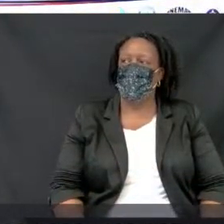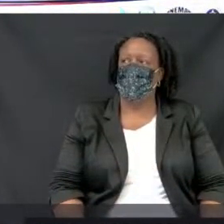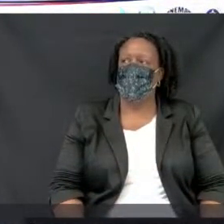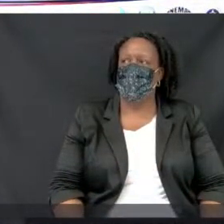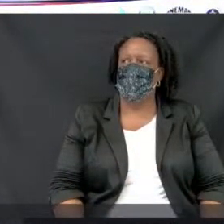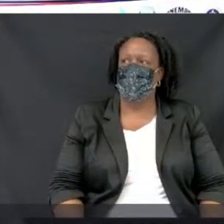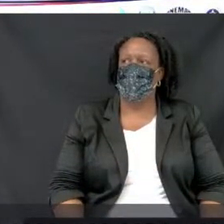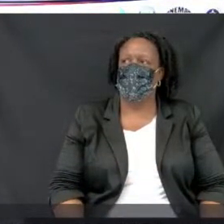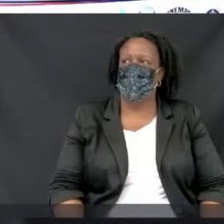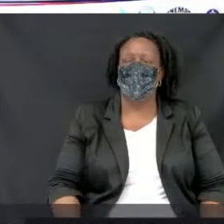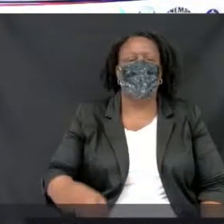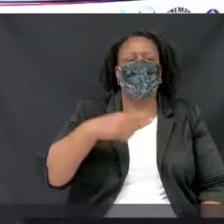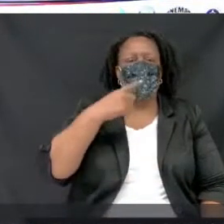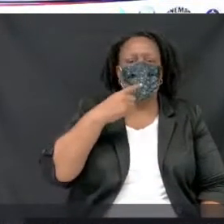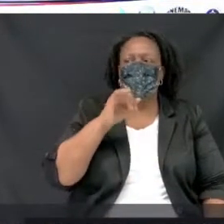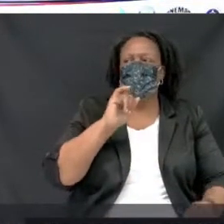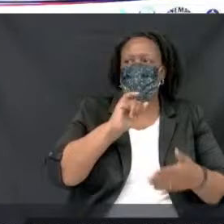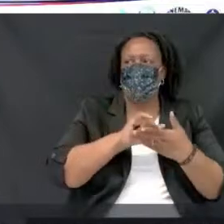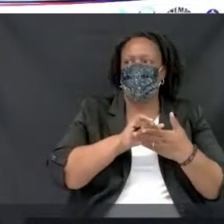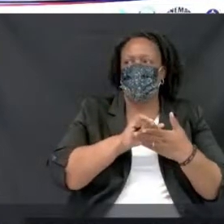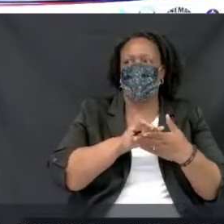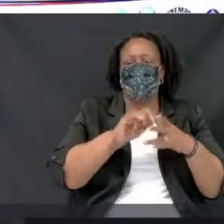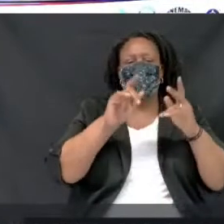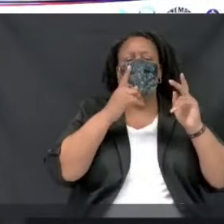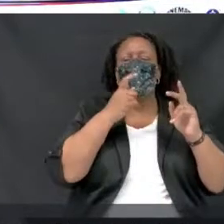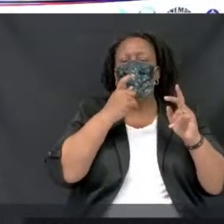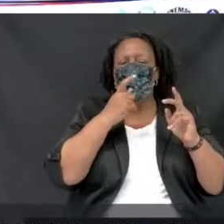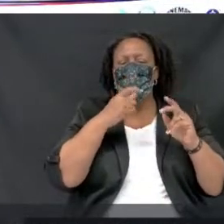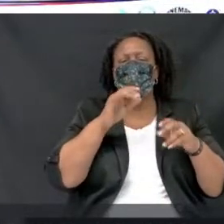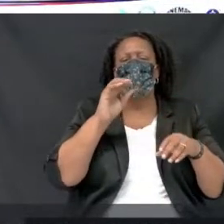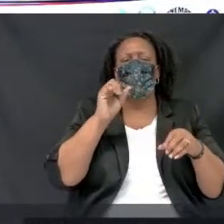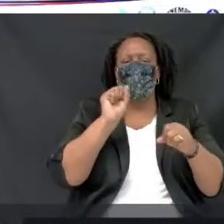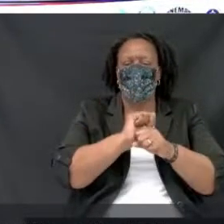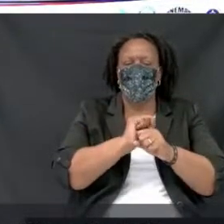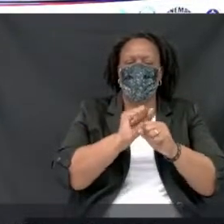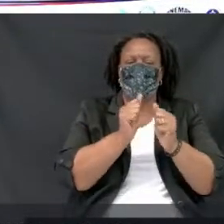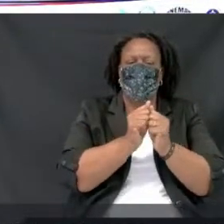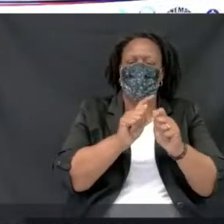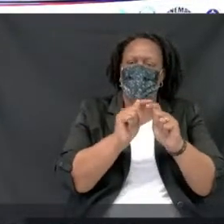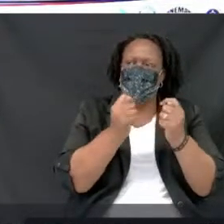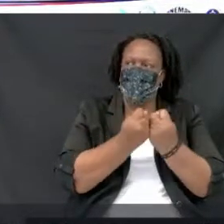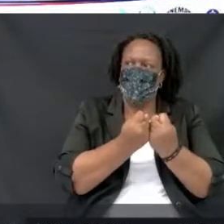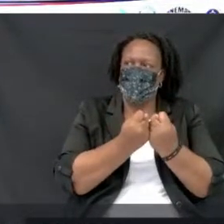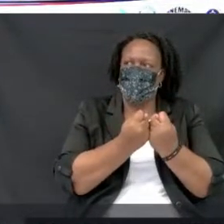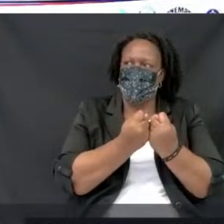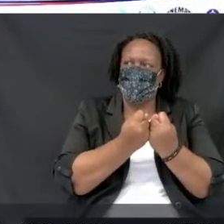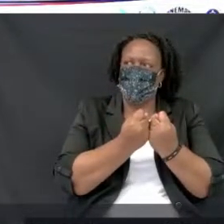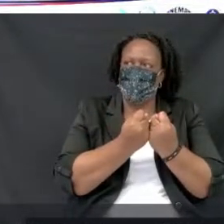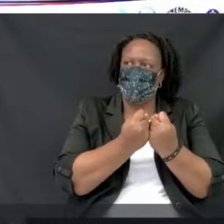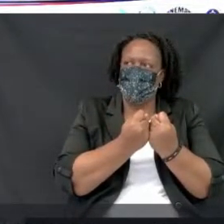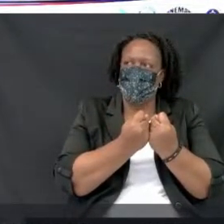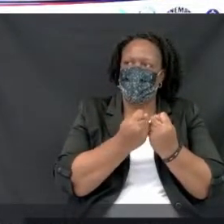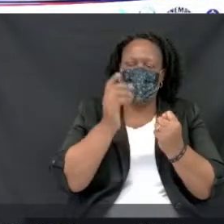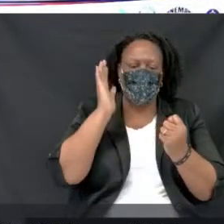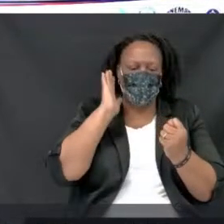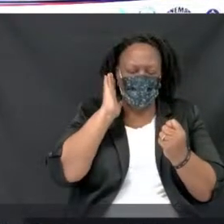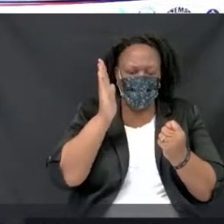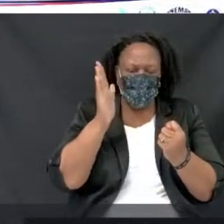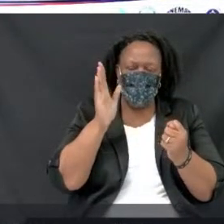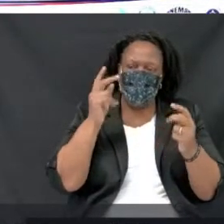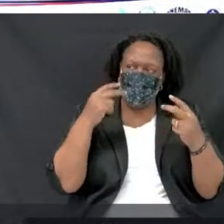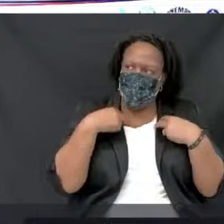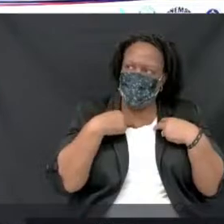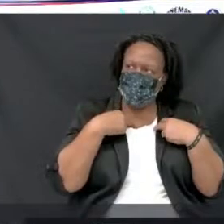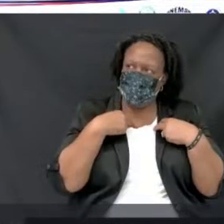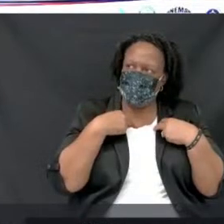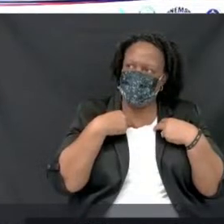force. And in Schedule 1, it speaks to the task force shall comprise of the following members: